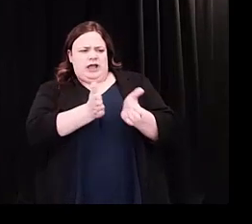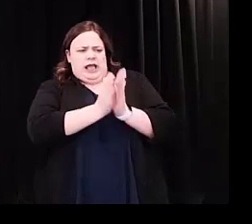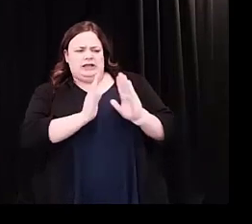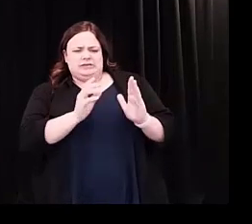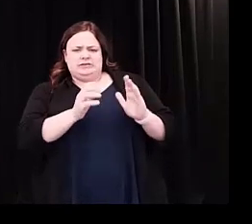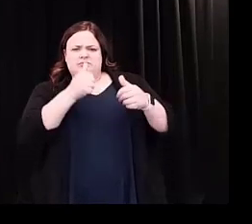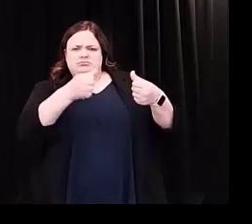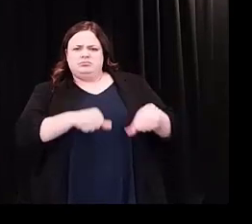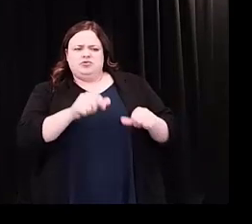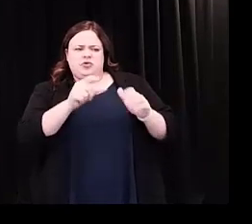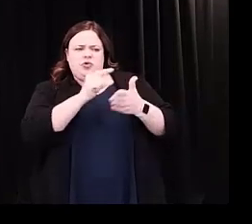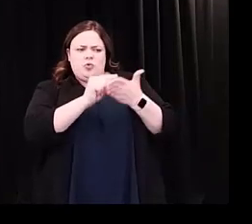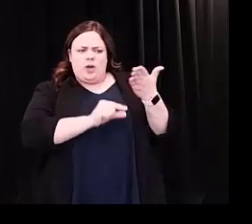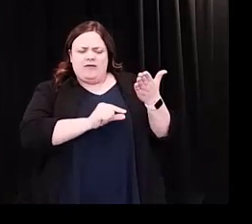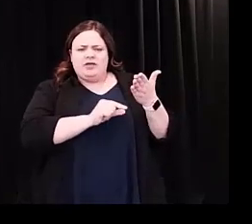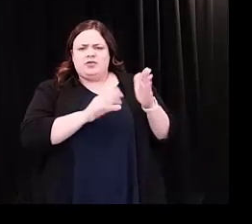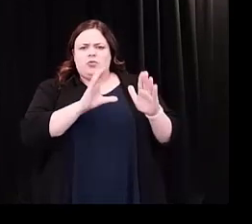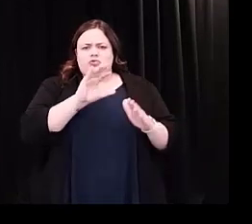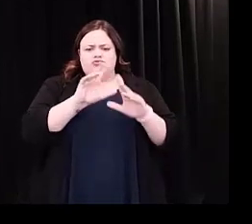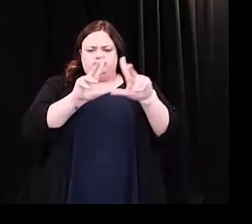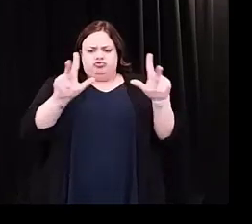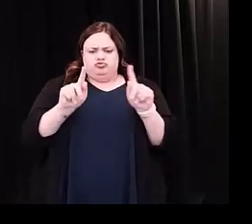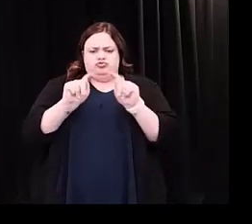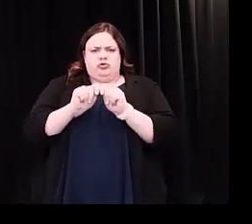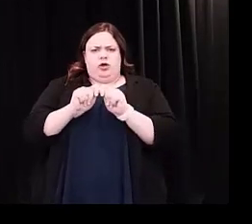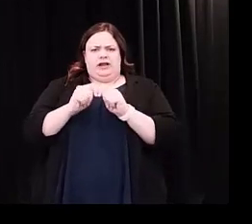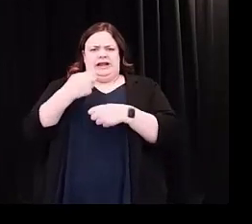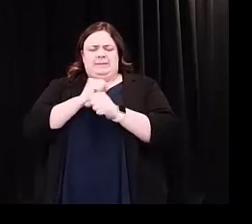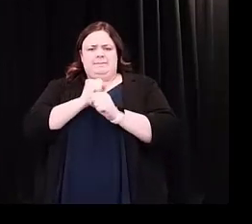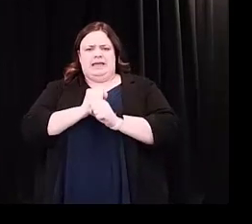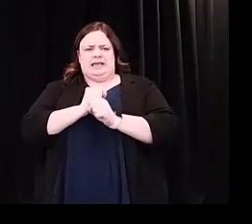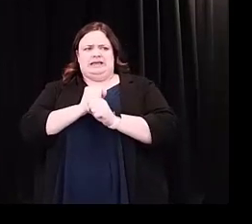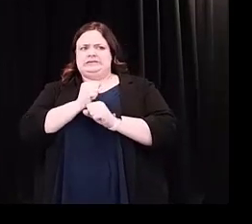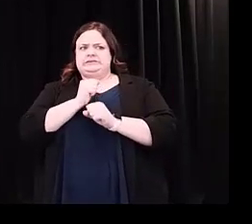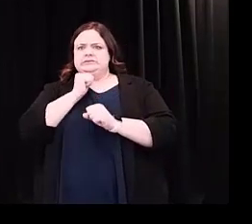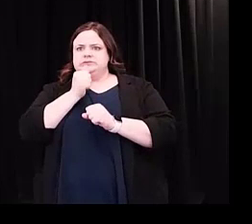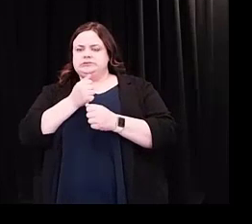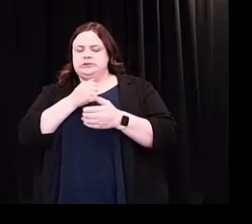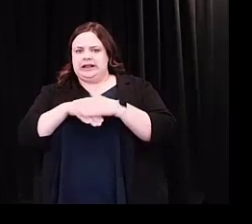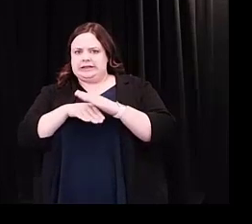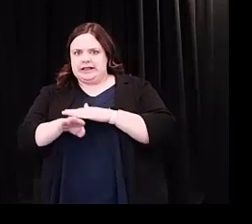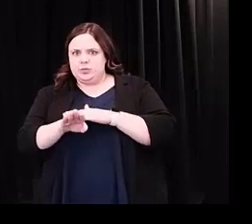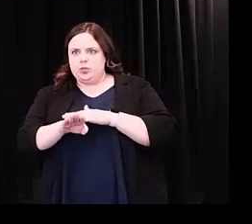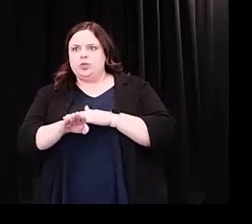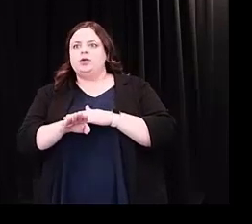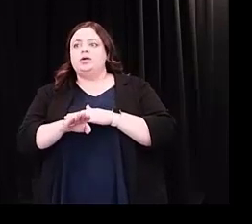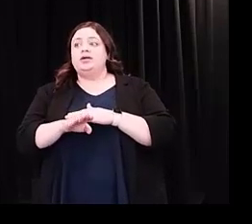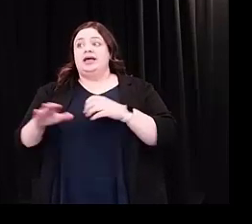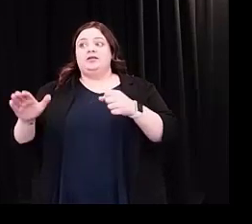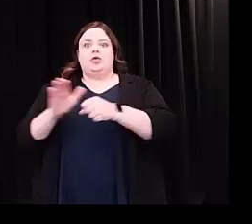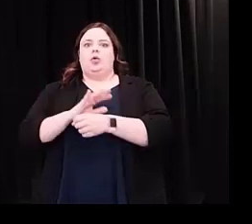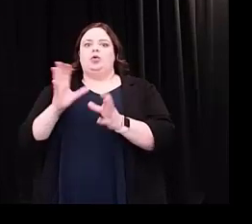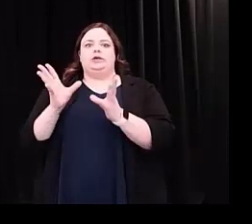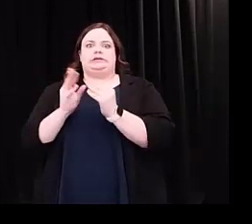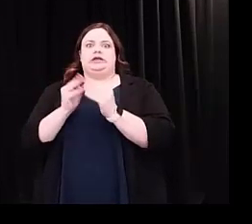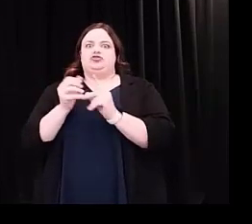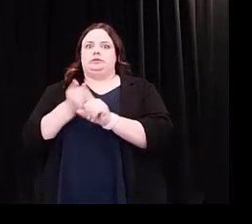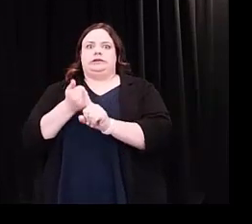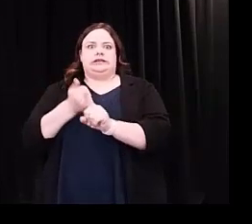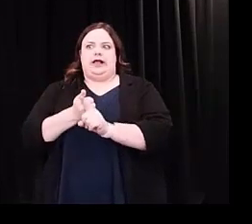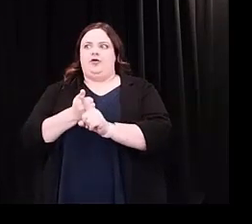a web page and making it accessible? Ooh, that's a tough one. That's Yeah, really easy. that's a whole session unto